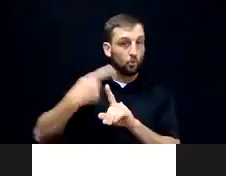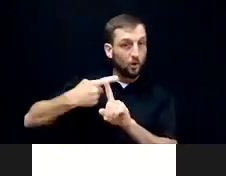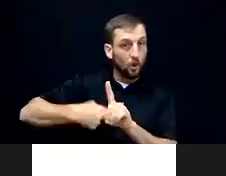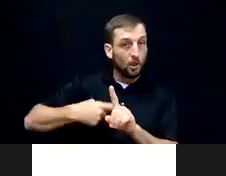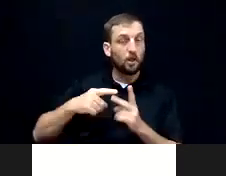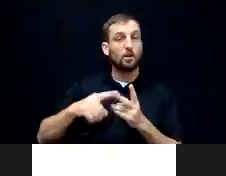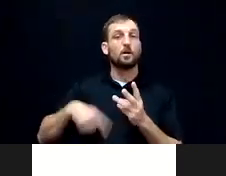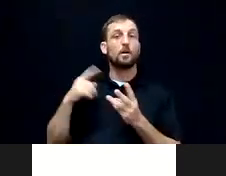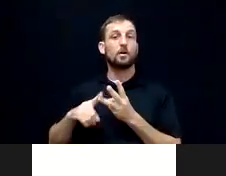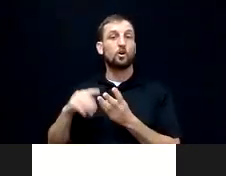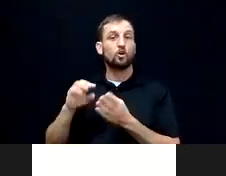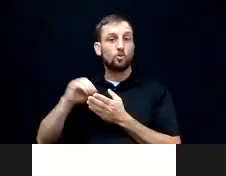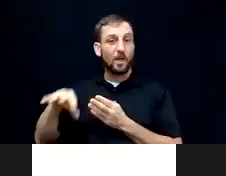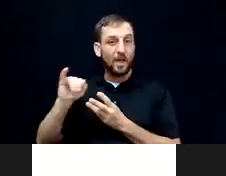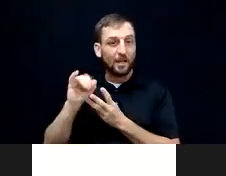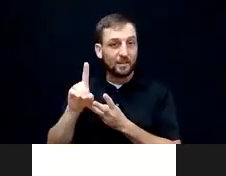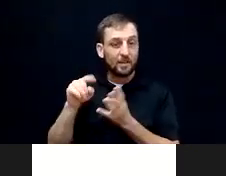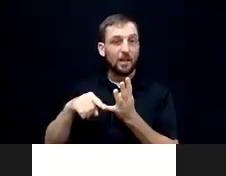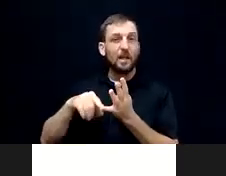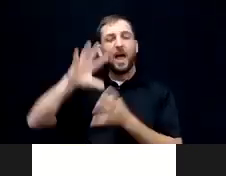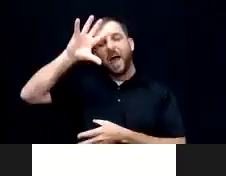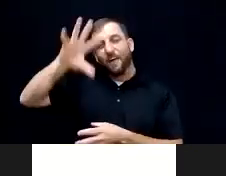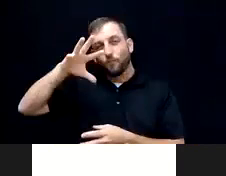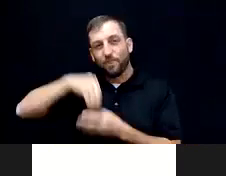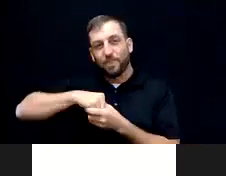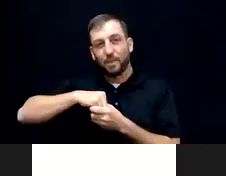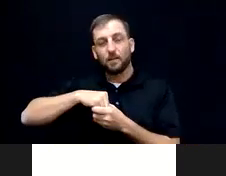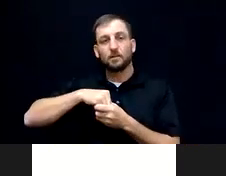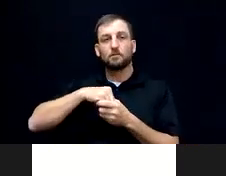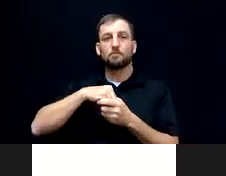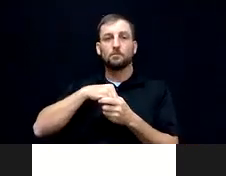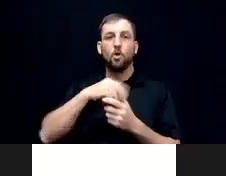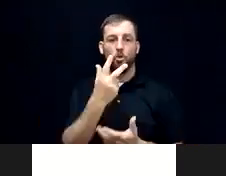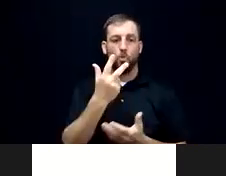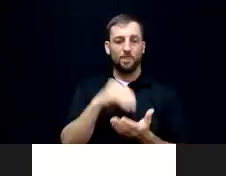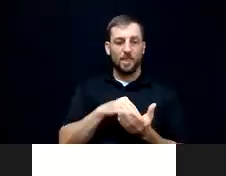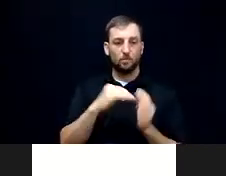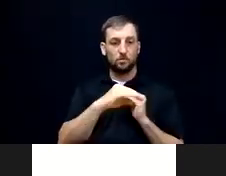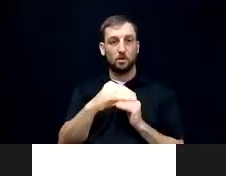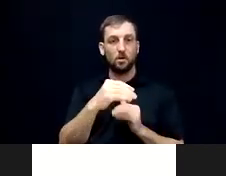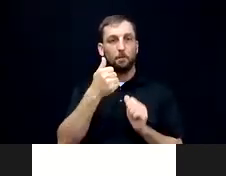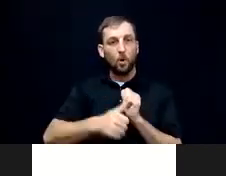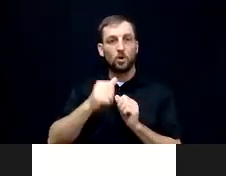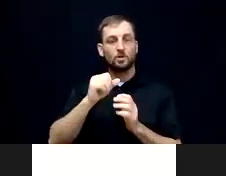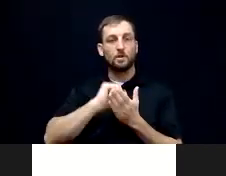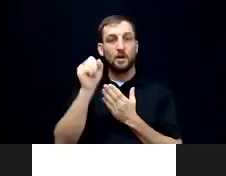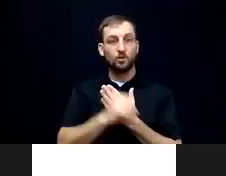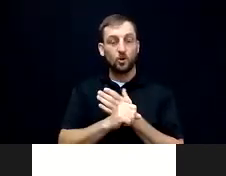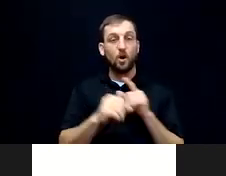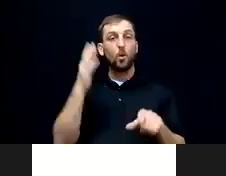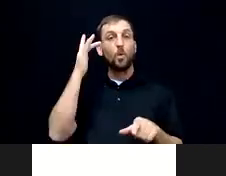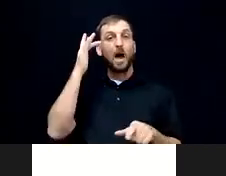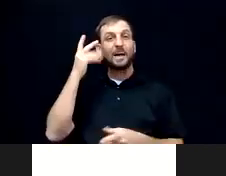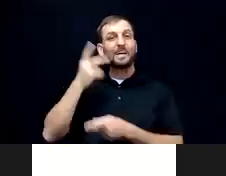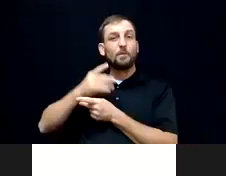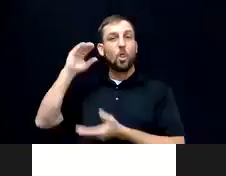their student ID, everything's wrapped up in the $3,000 per semester. And the reason we keep it that low is gives the students who